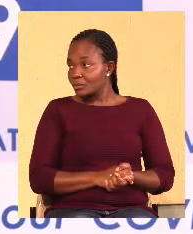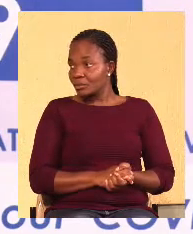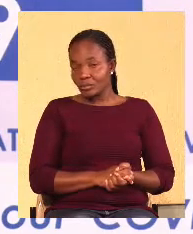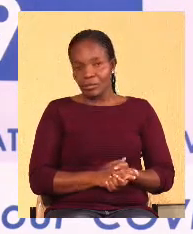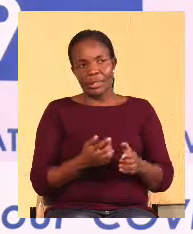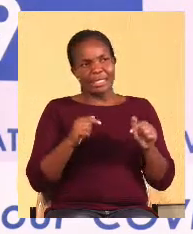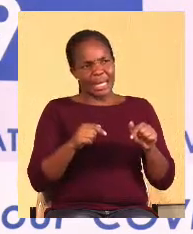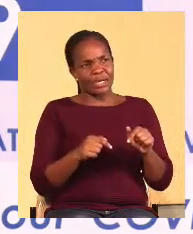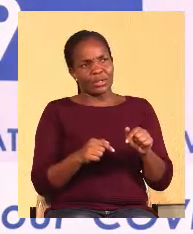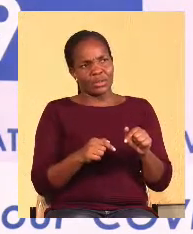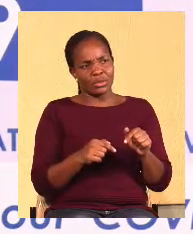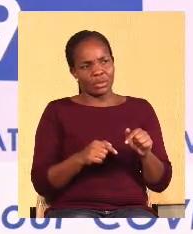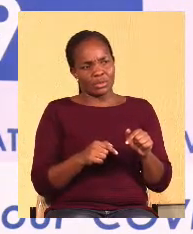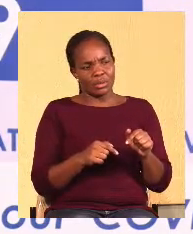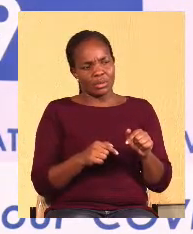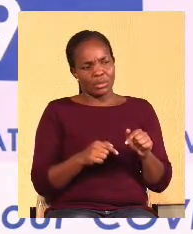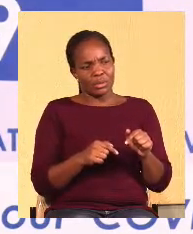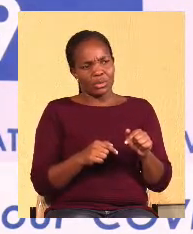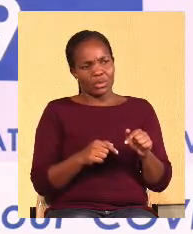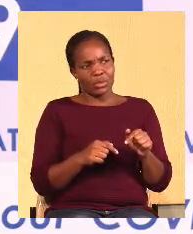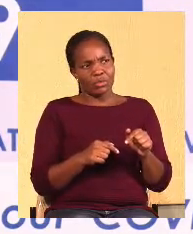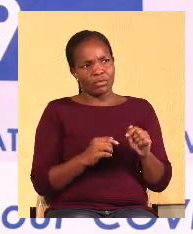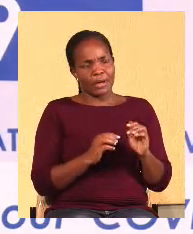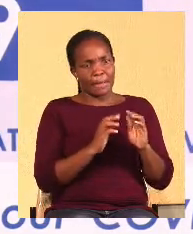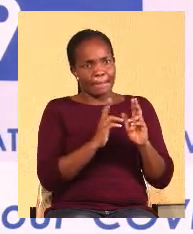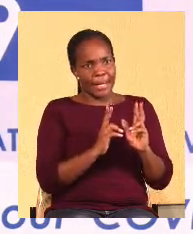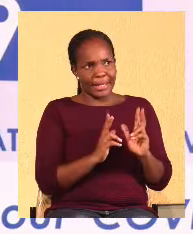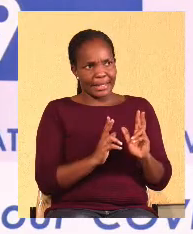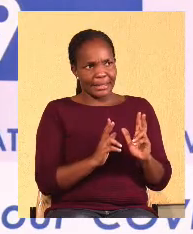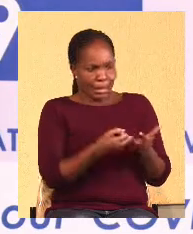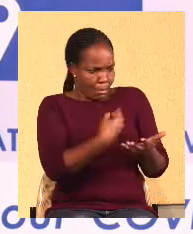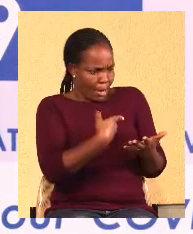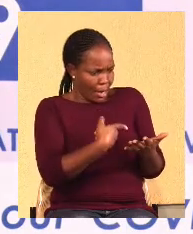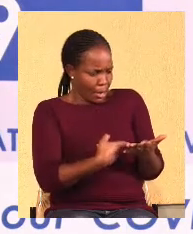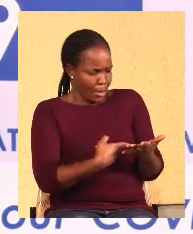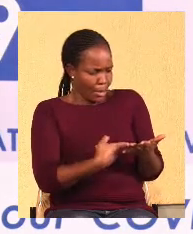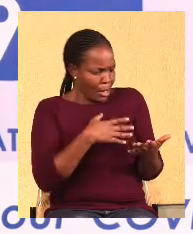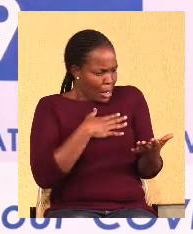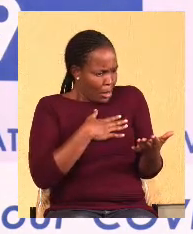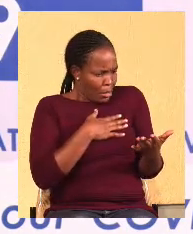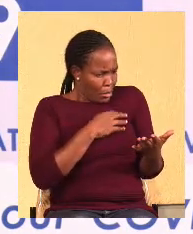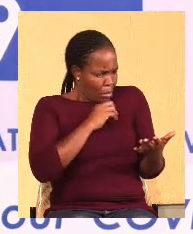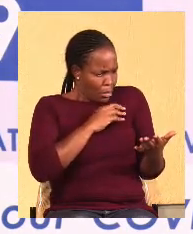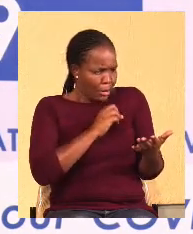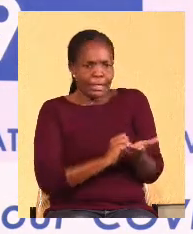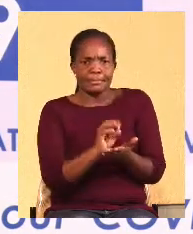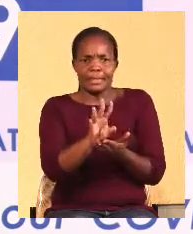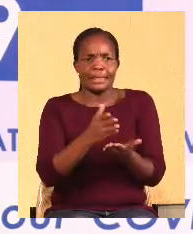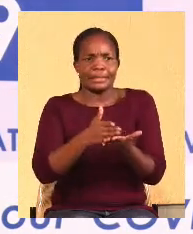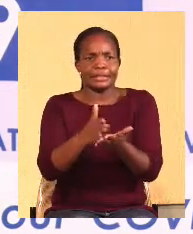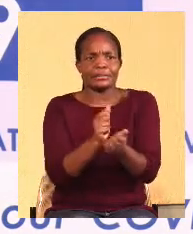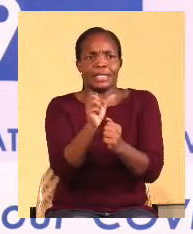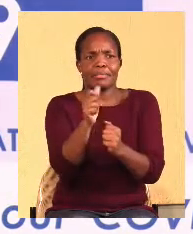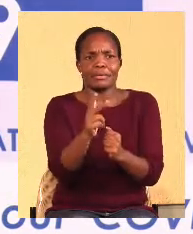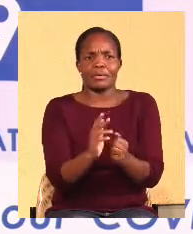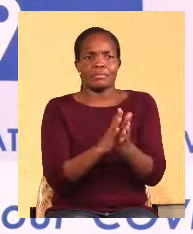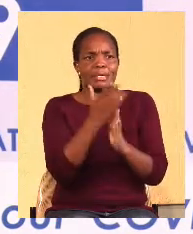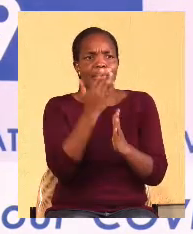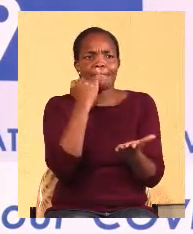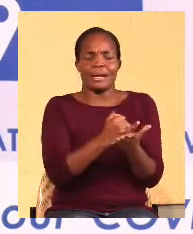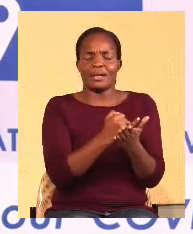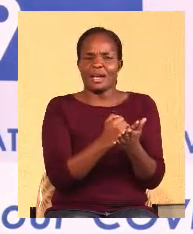prove that somebody, maybe out of panic, has now spread fake news and so on? And perhaps the other